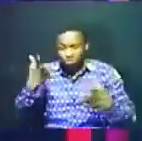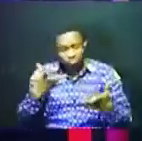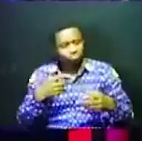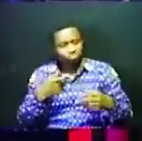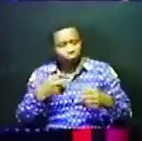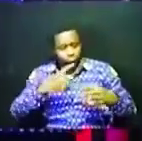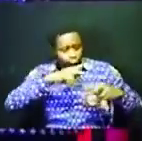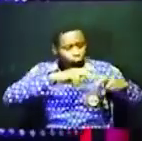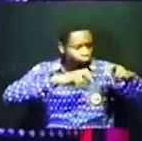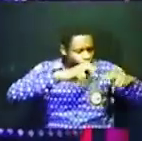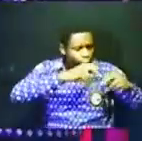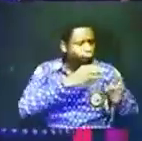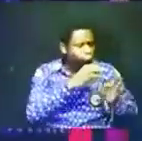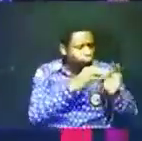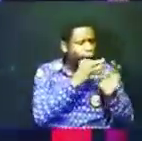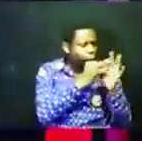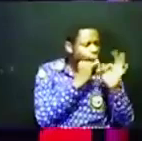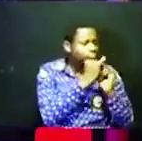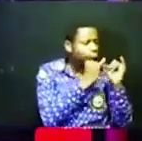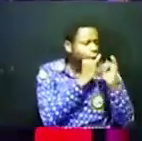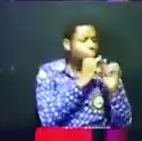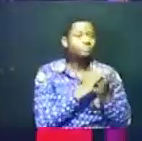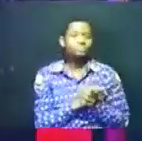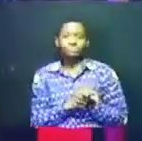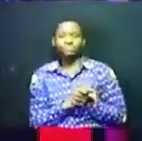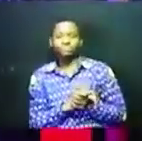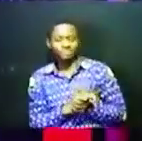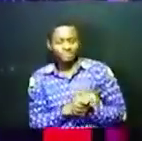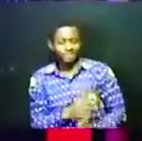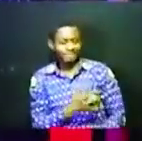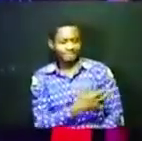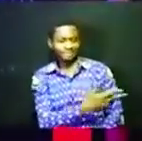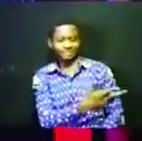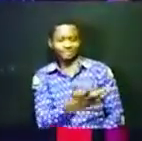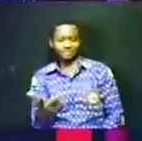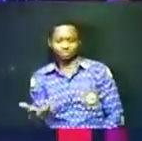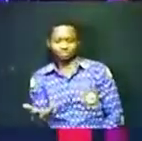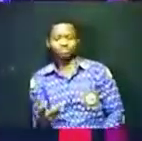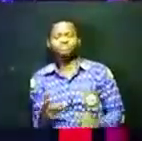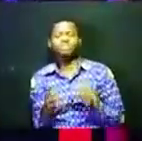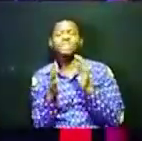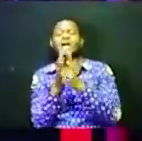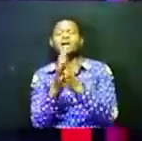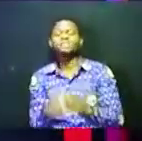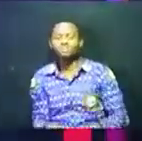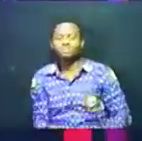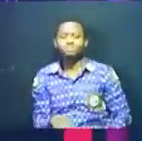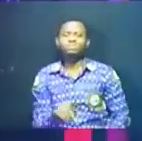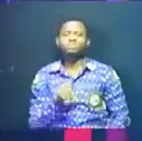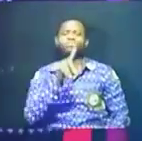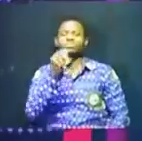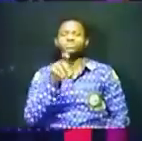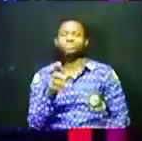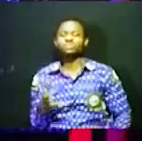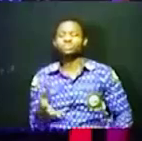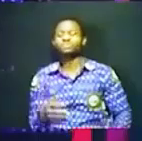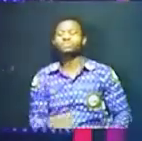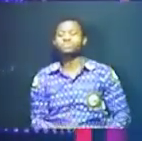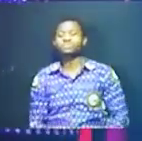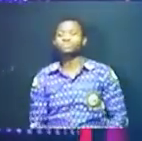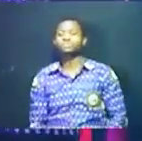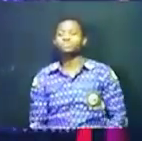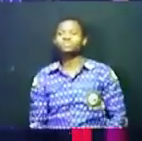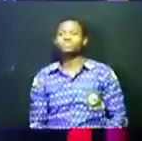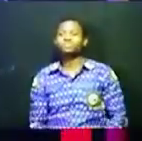interrogating. Her first question to the three of them was simple. Did